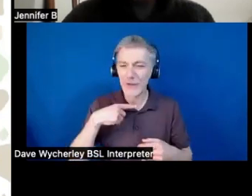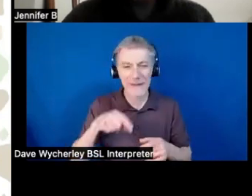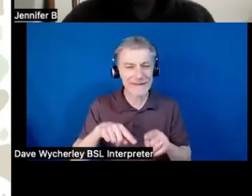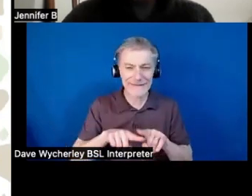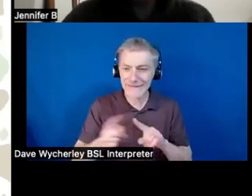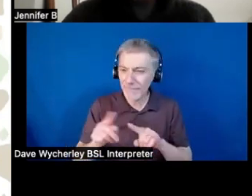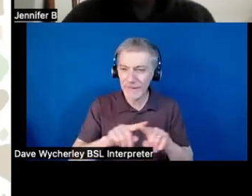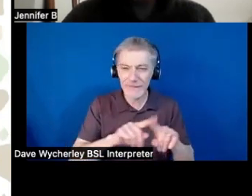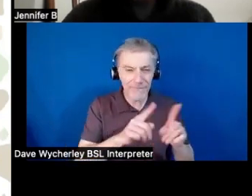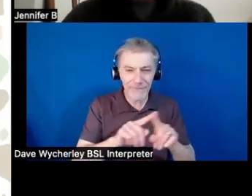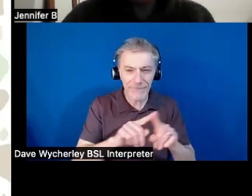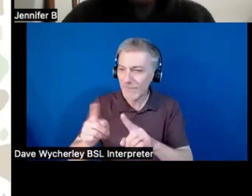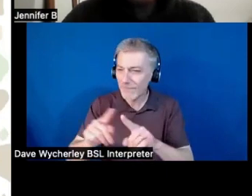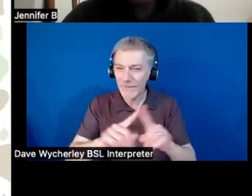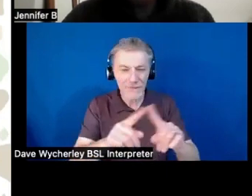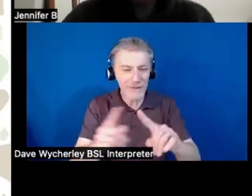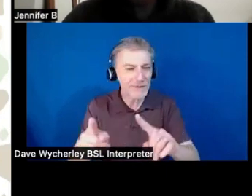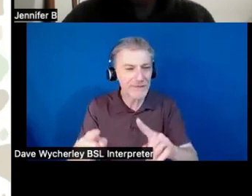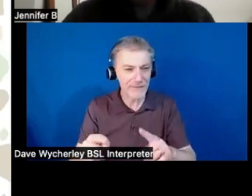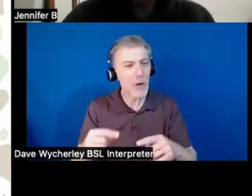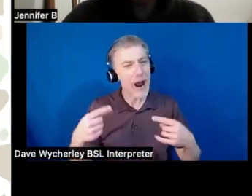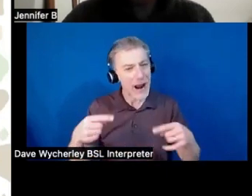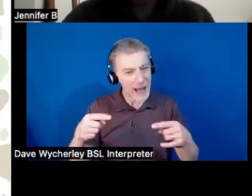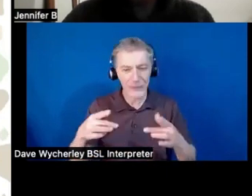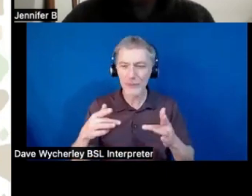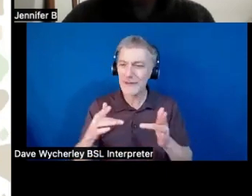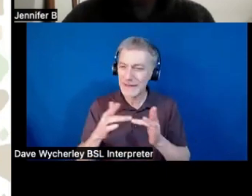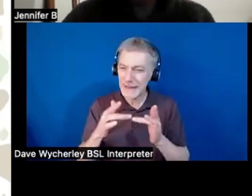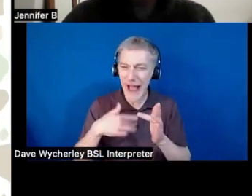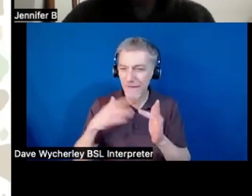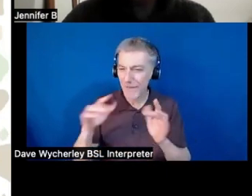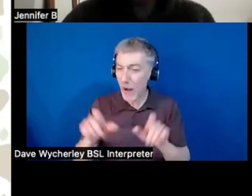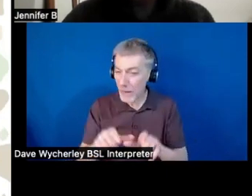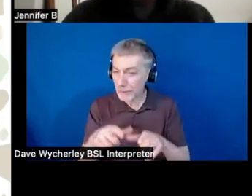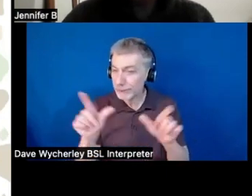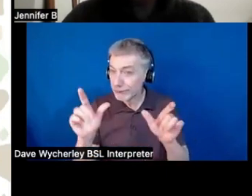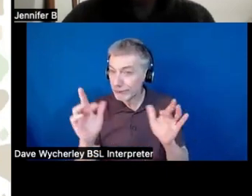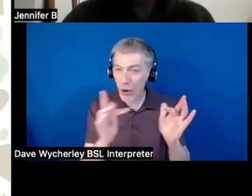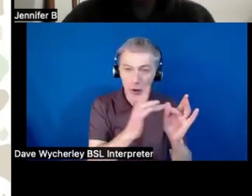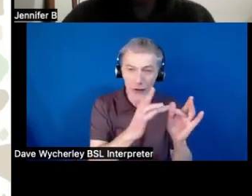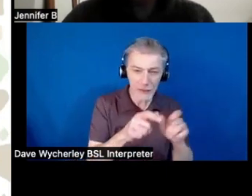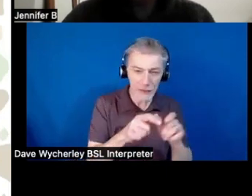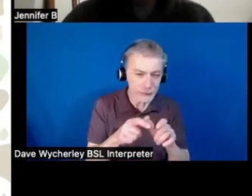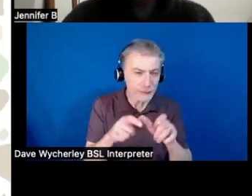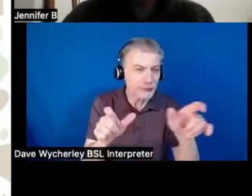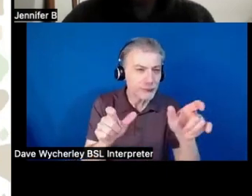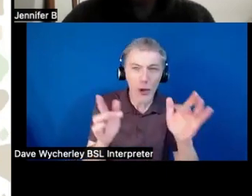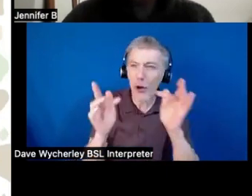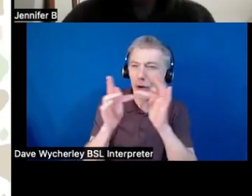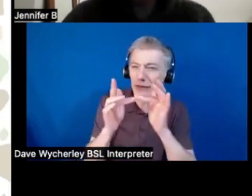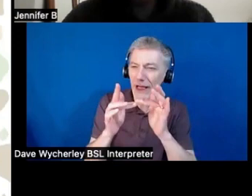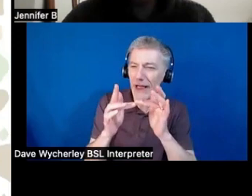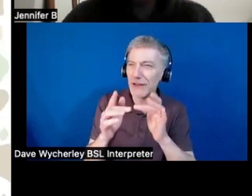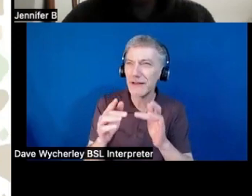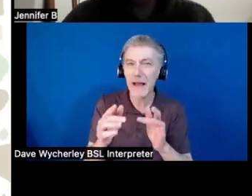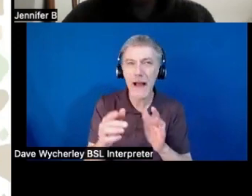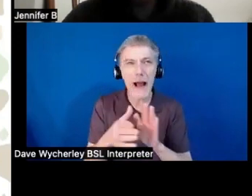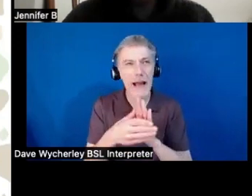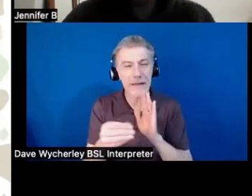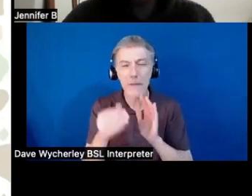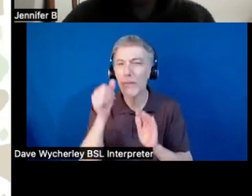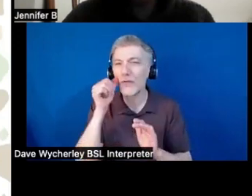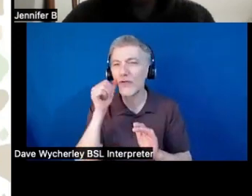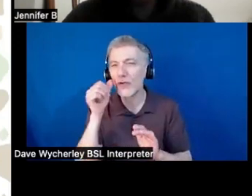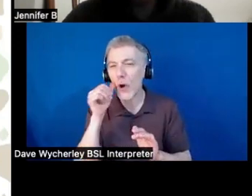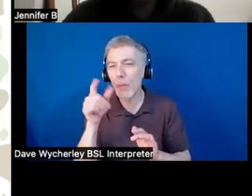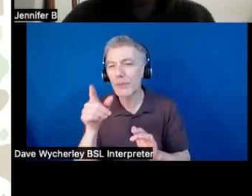centers these points, these moments of connection, almost like a kind of constellation of stars or a care web